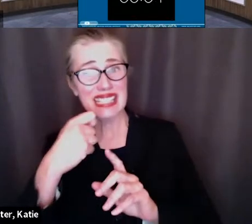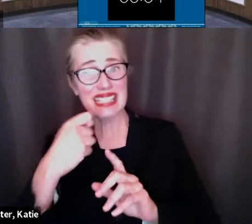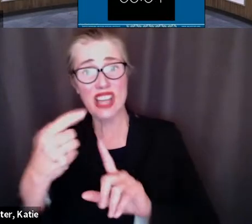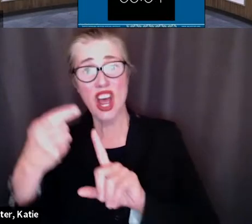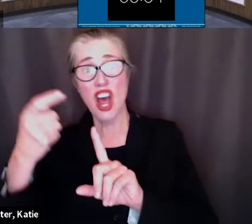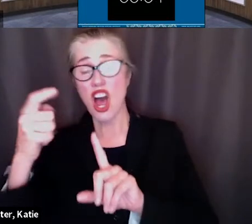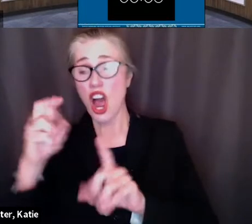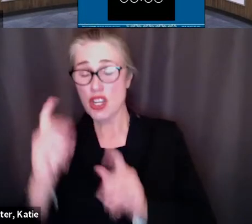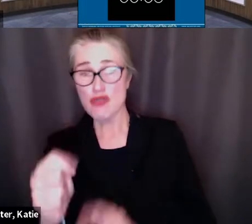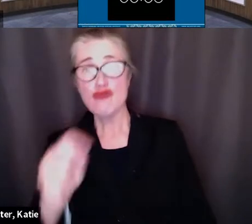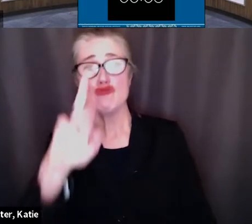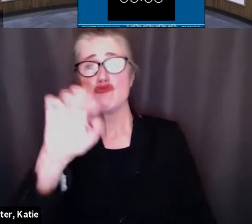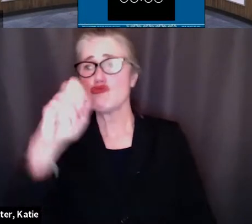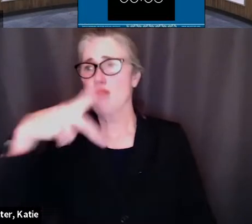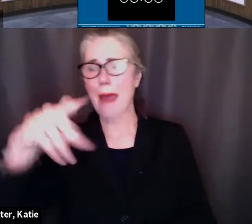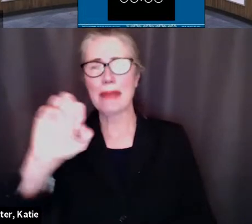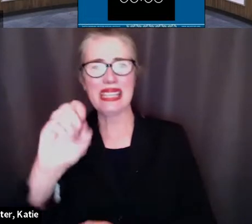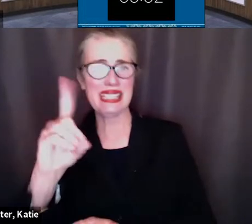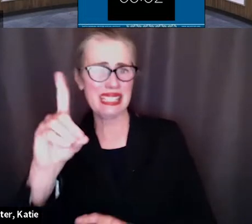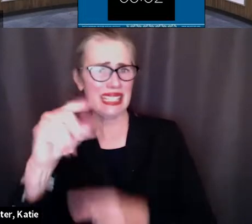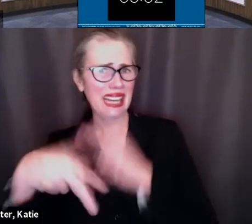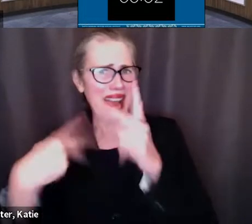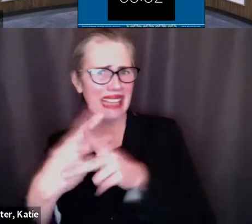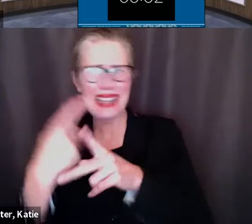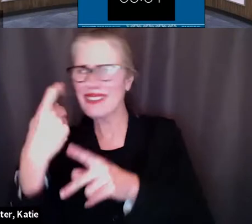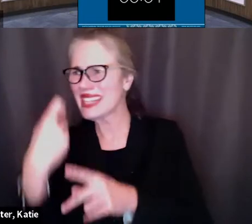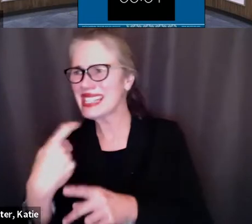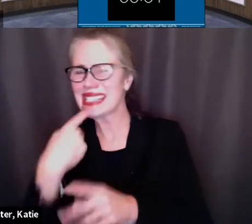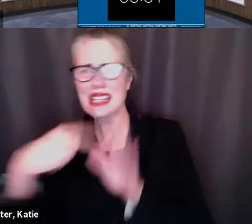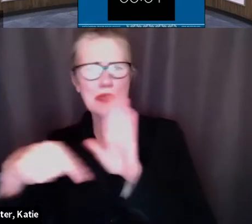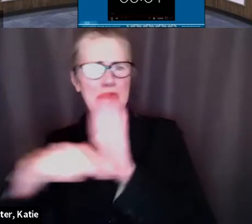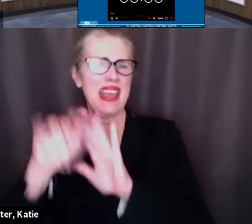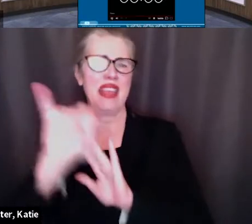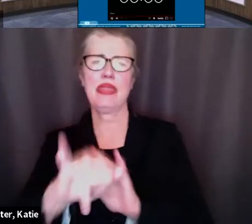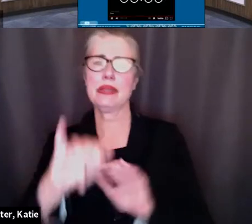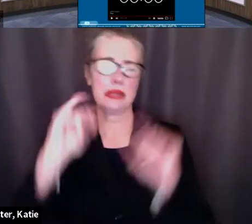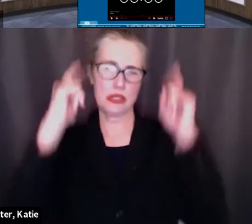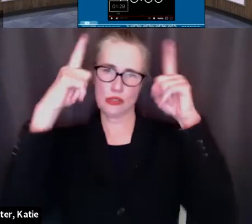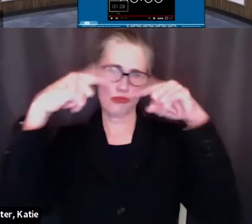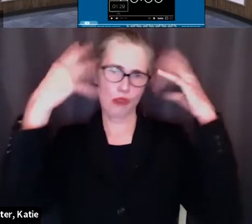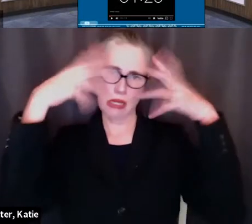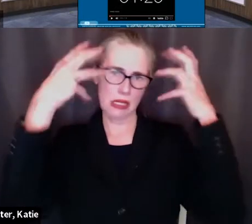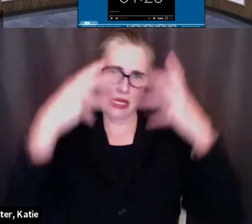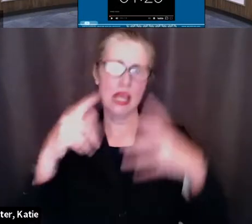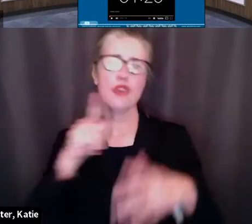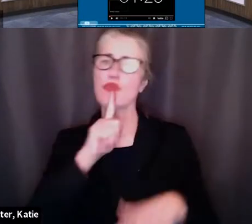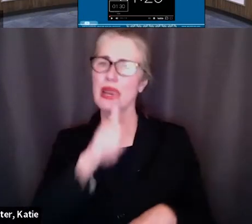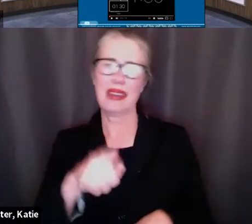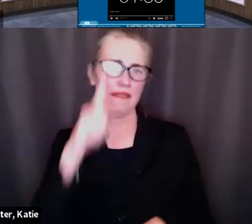stop this this insanity and pseudoscience has to stop thank you very much